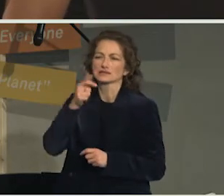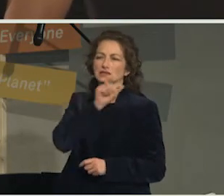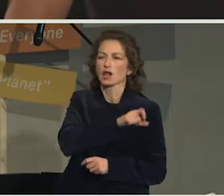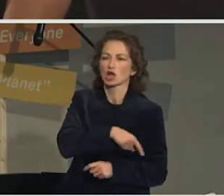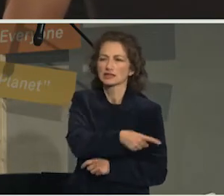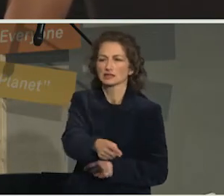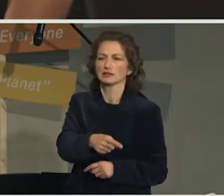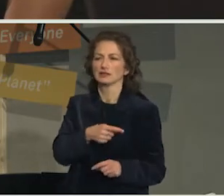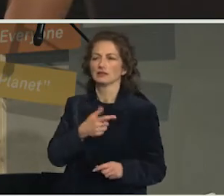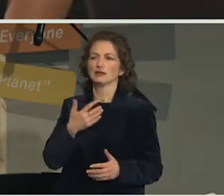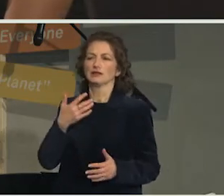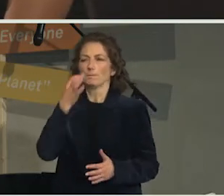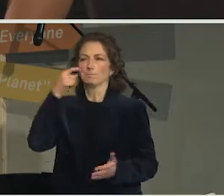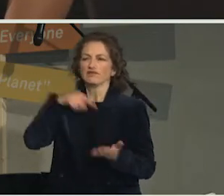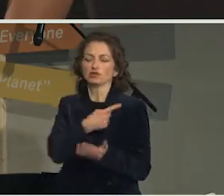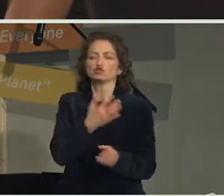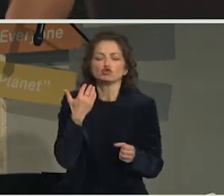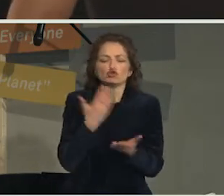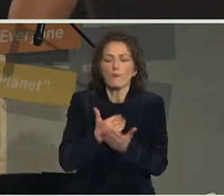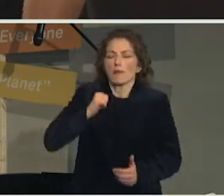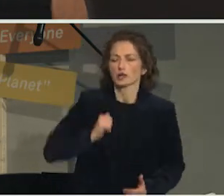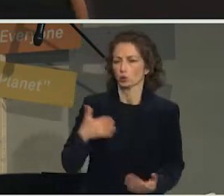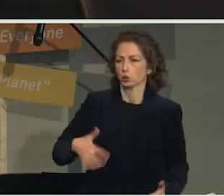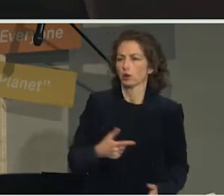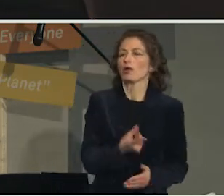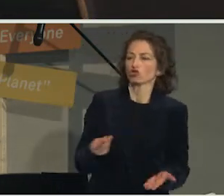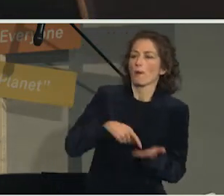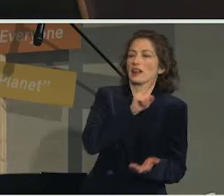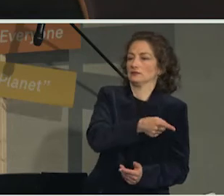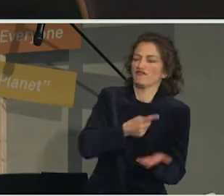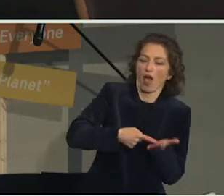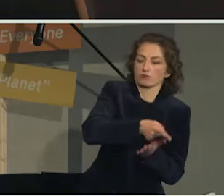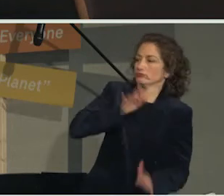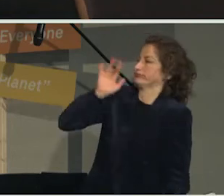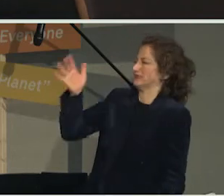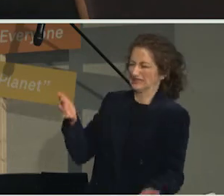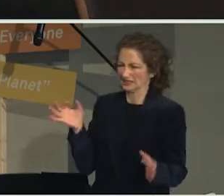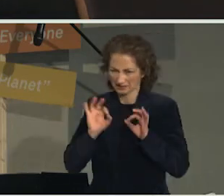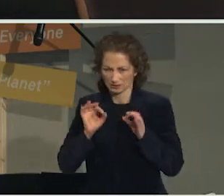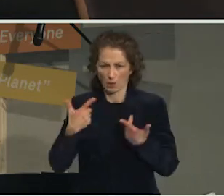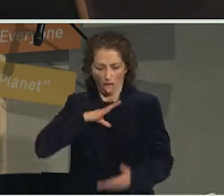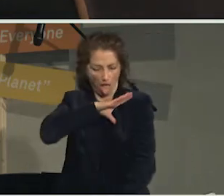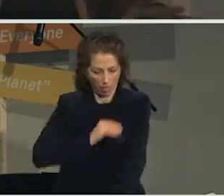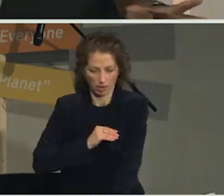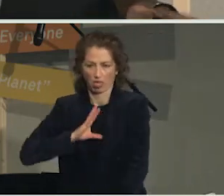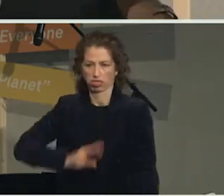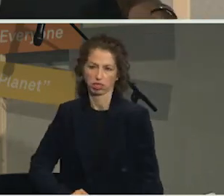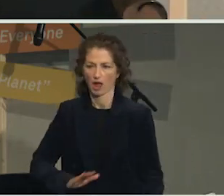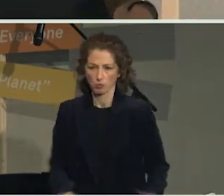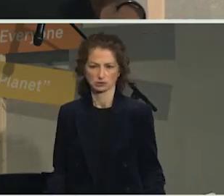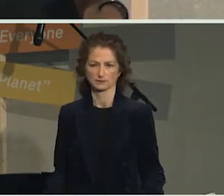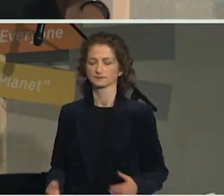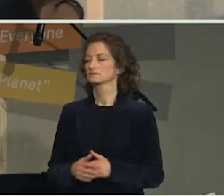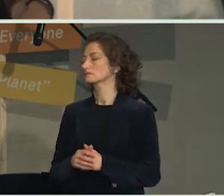to always speak out, and it's exhausting. It is. It's interesting, over the last now, I guess,